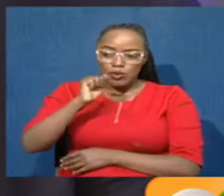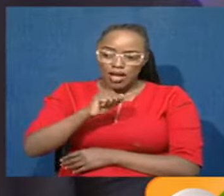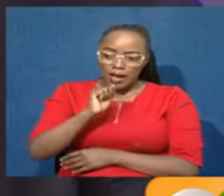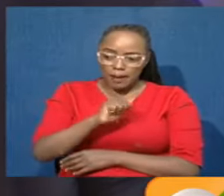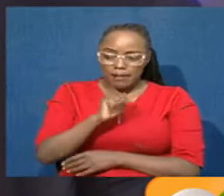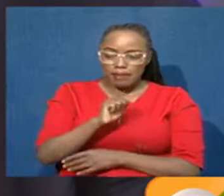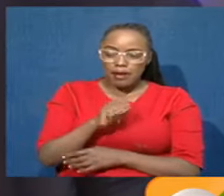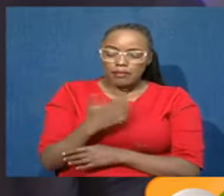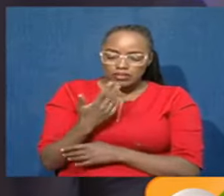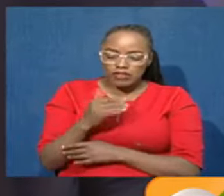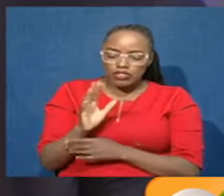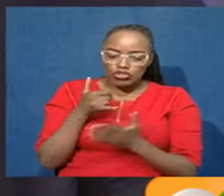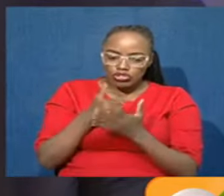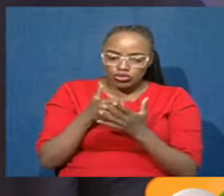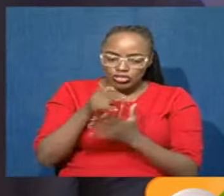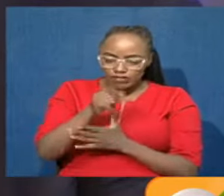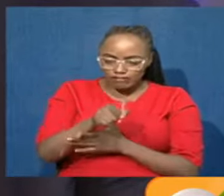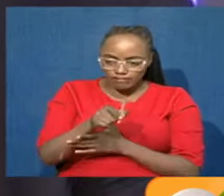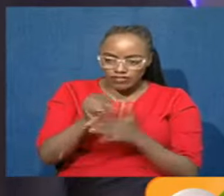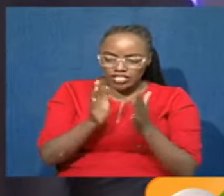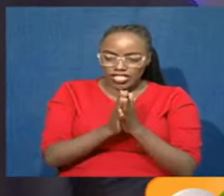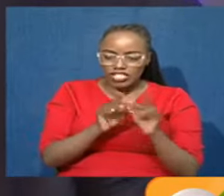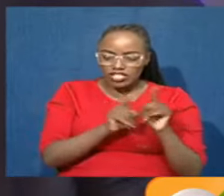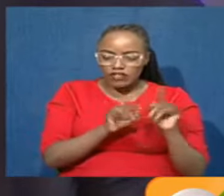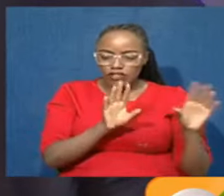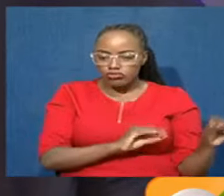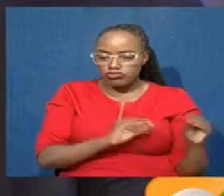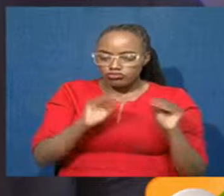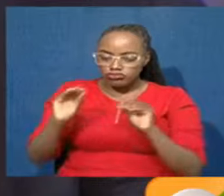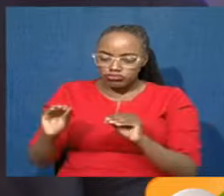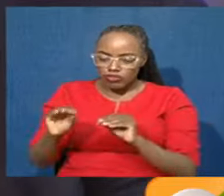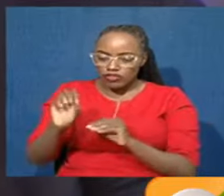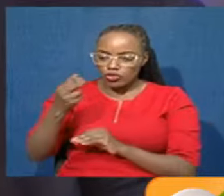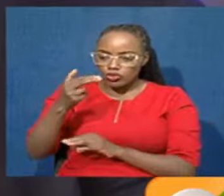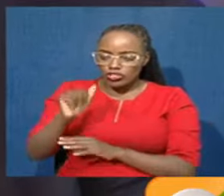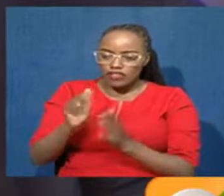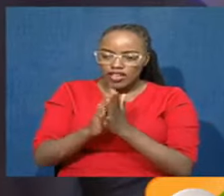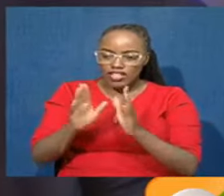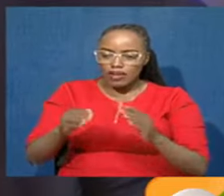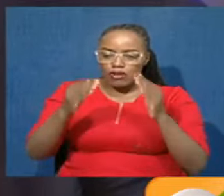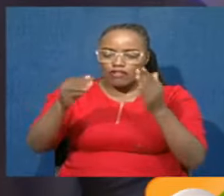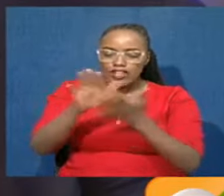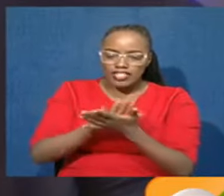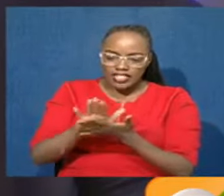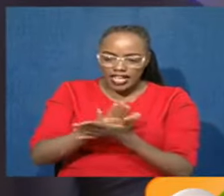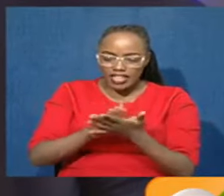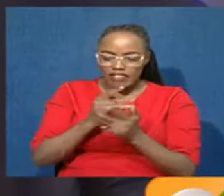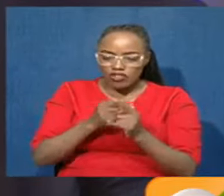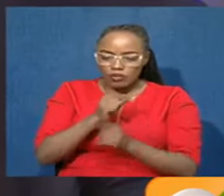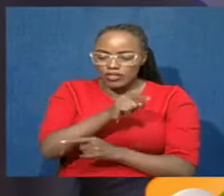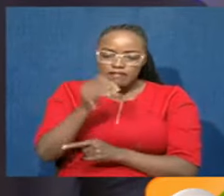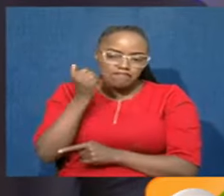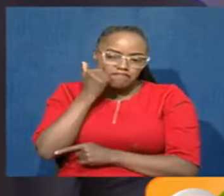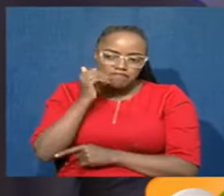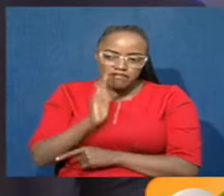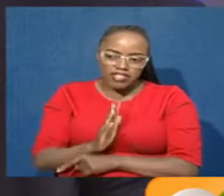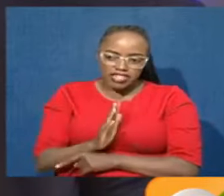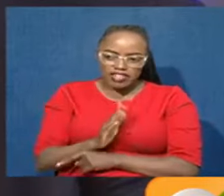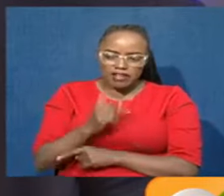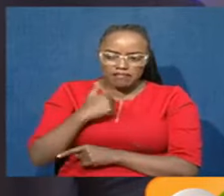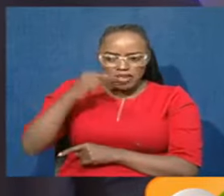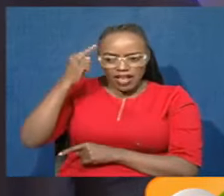of onboarding them and transiting them into SHA, and we provided dialysis for those patients.